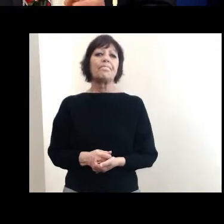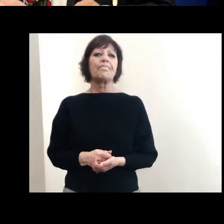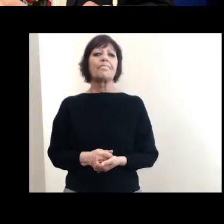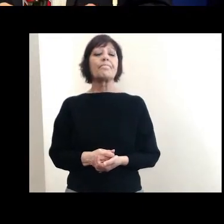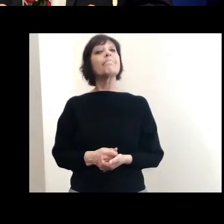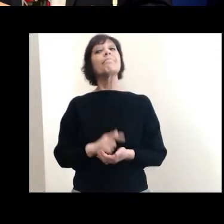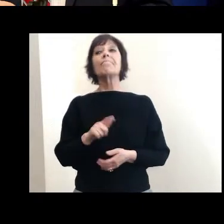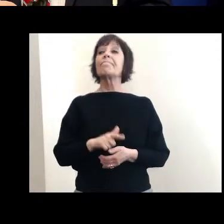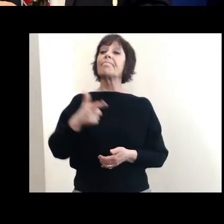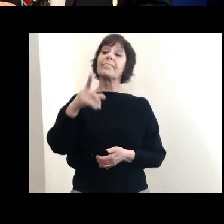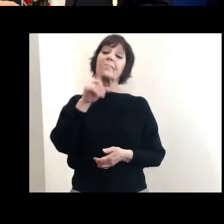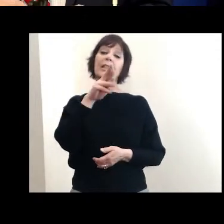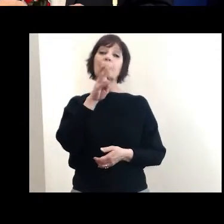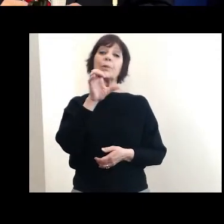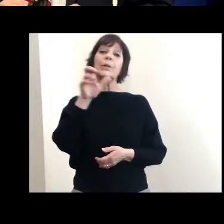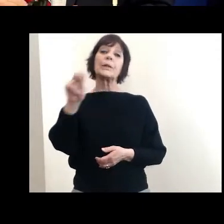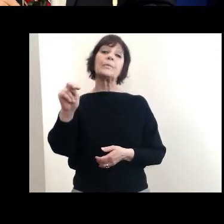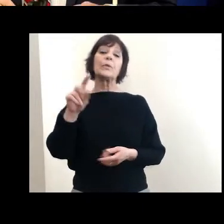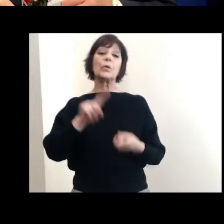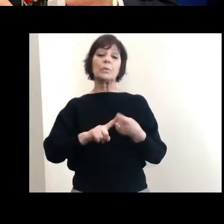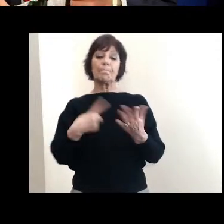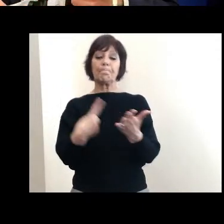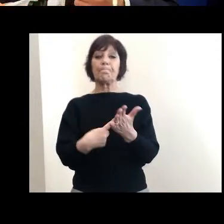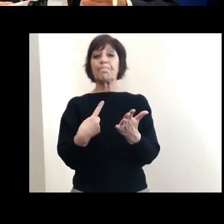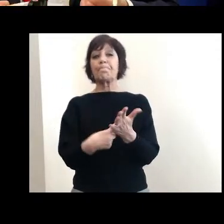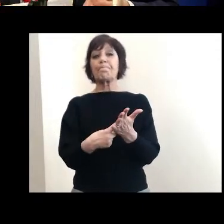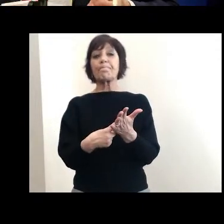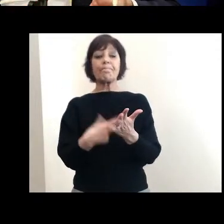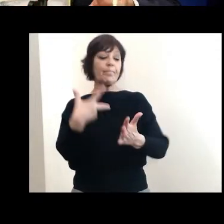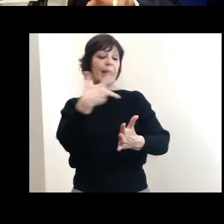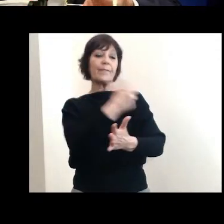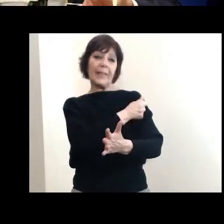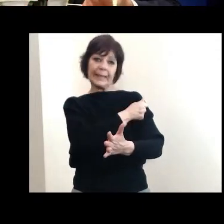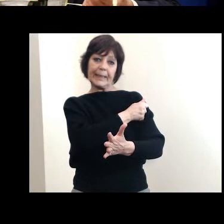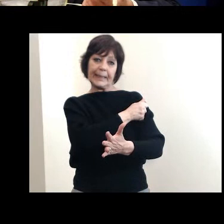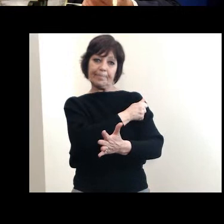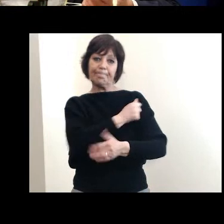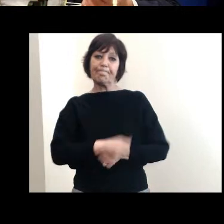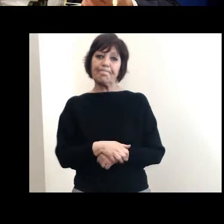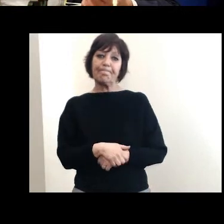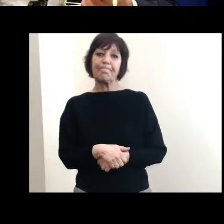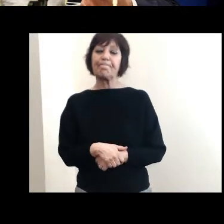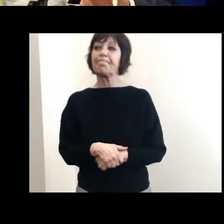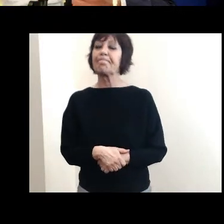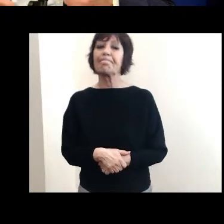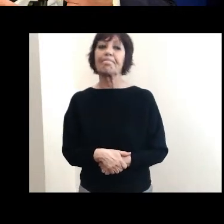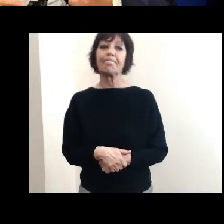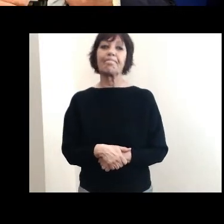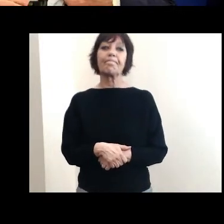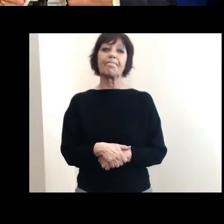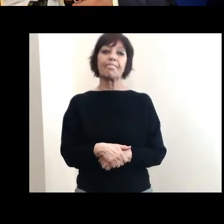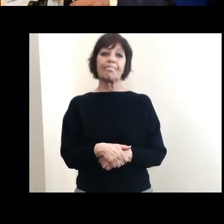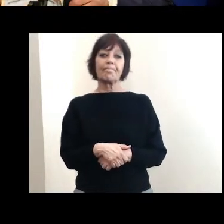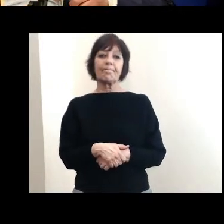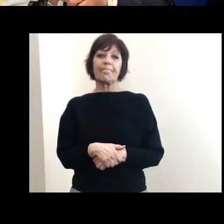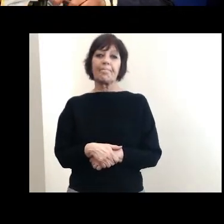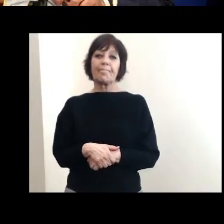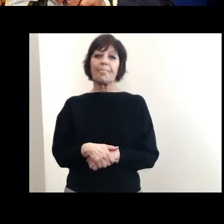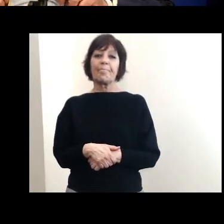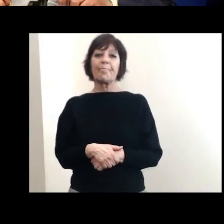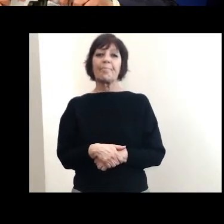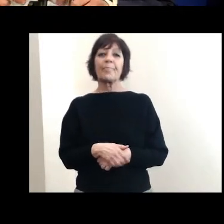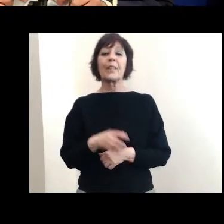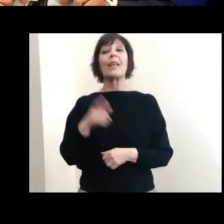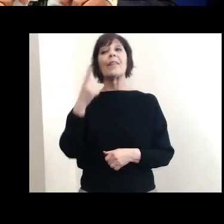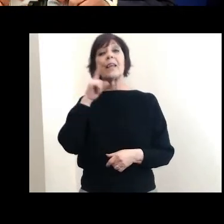And with that, I'll turn it over to Dr. Burstein to talk about our vaccine doses that we have received, which